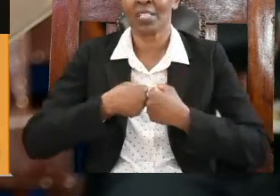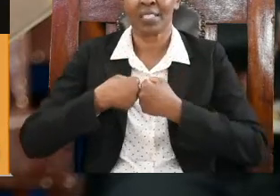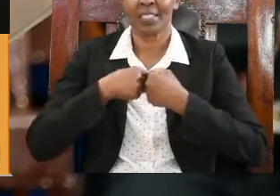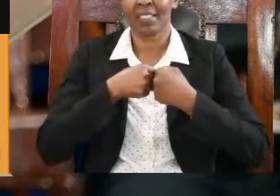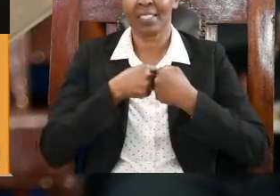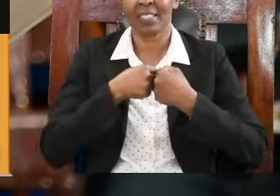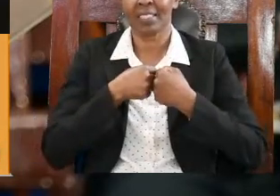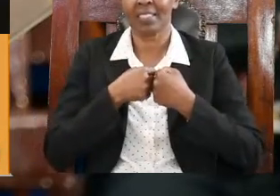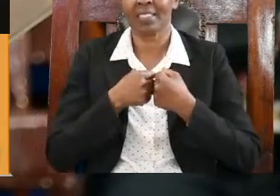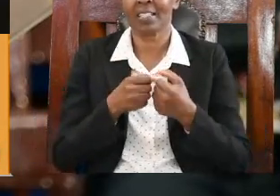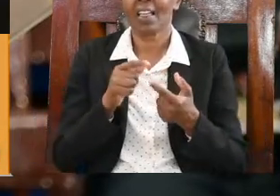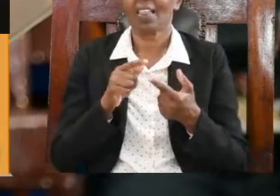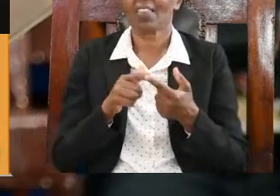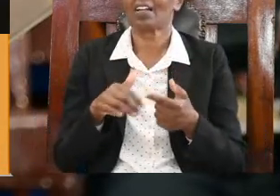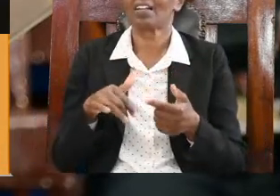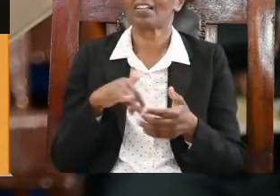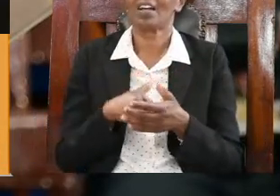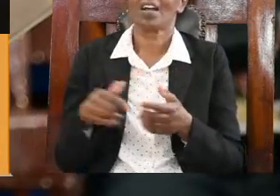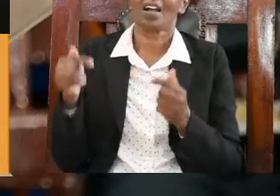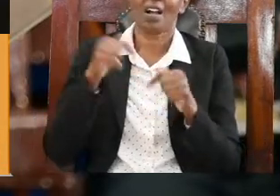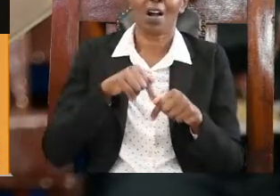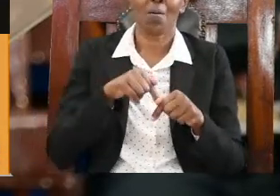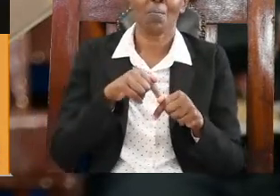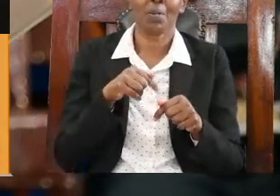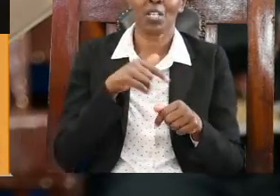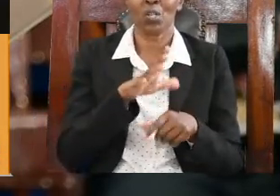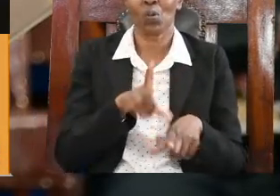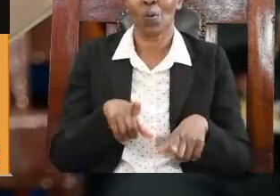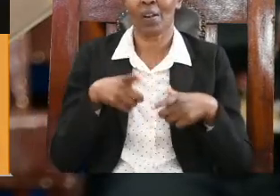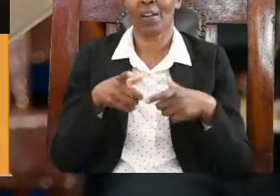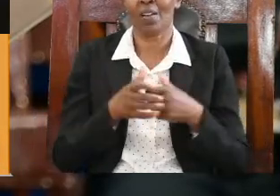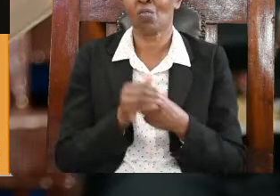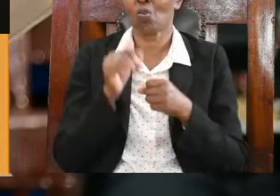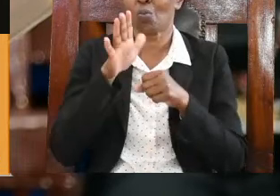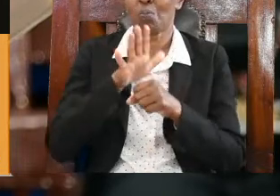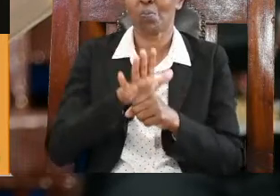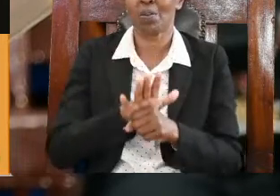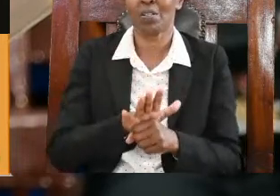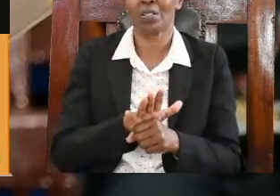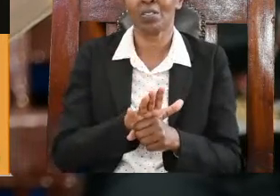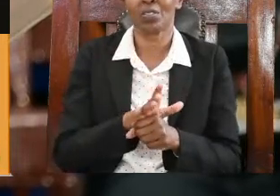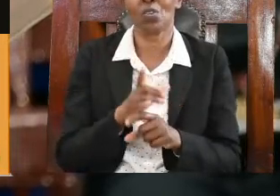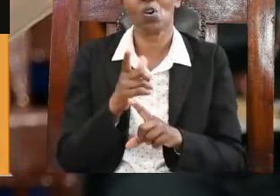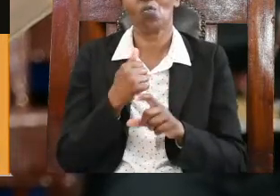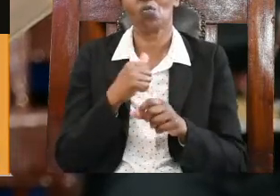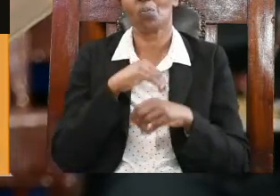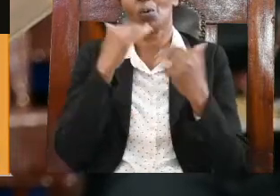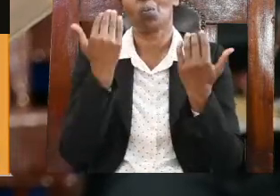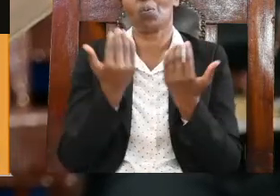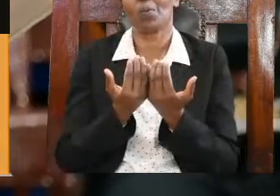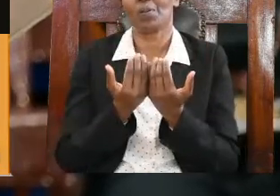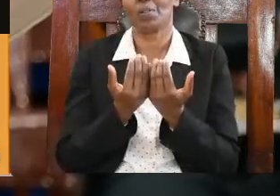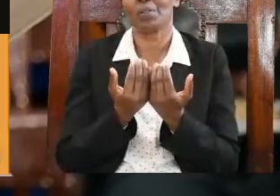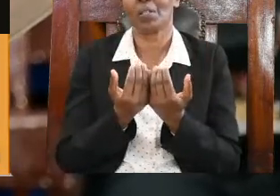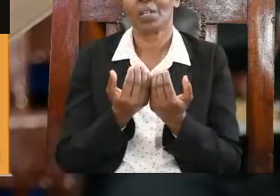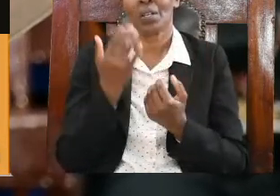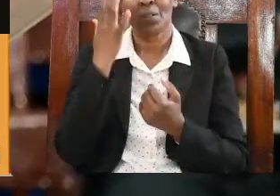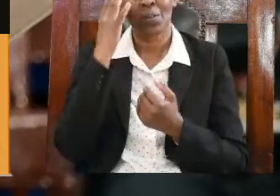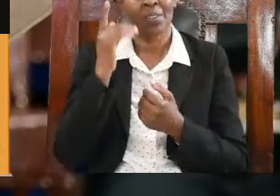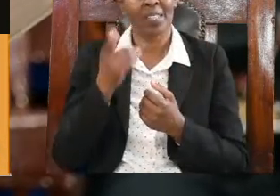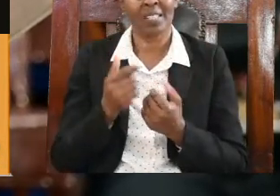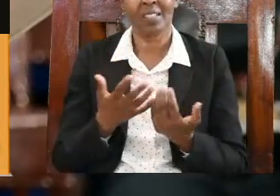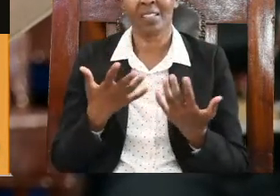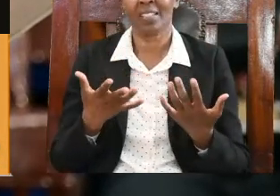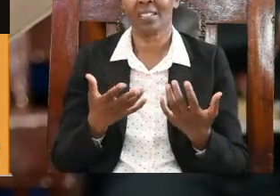or acts of exploitation by the world. And you know, this can be